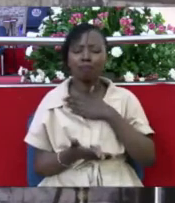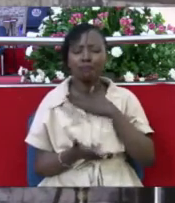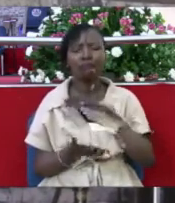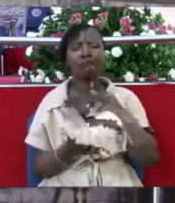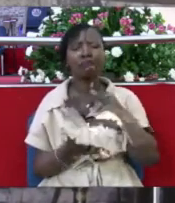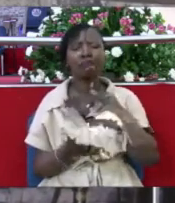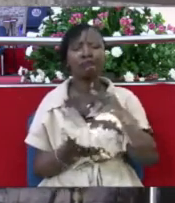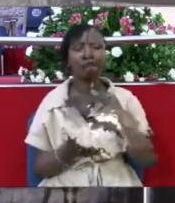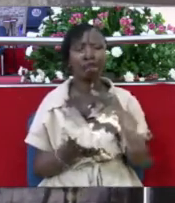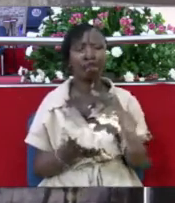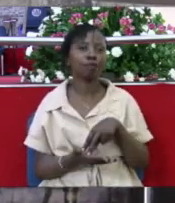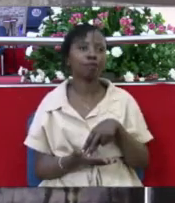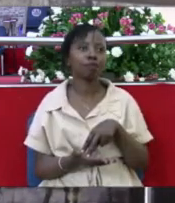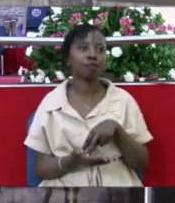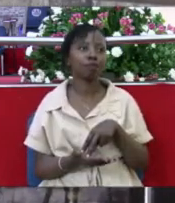dakika moja.